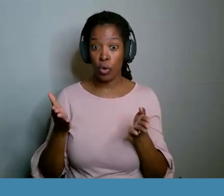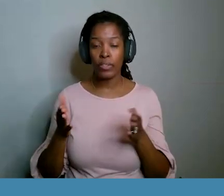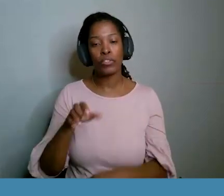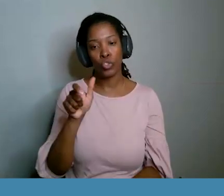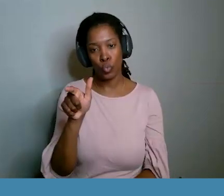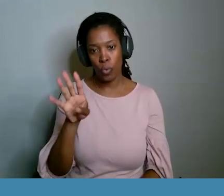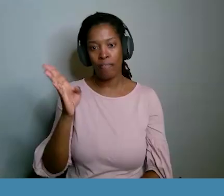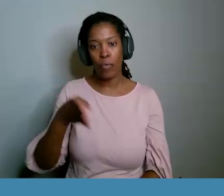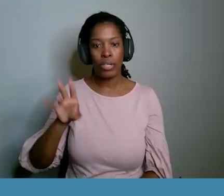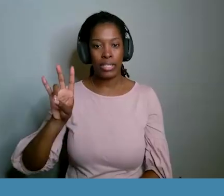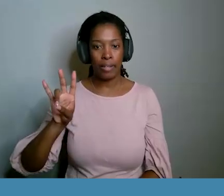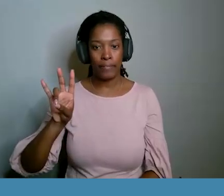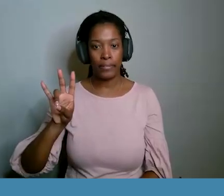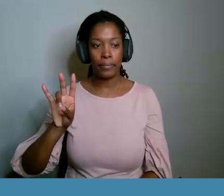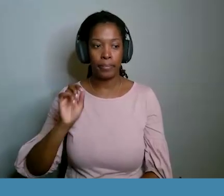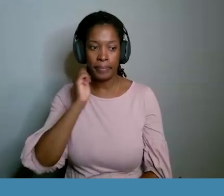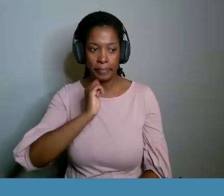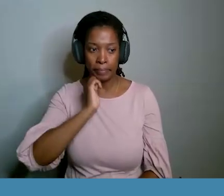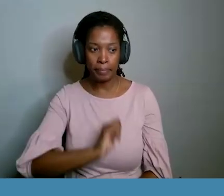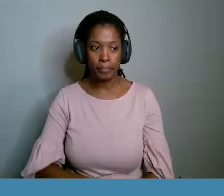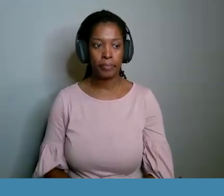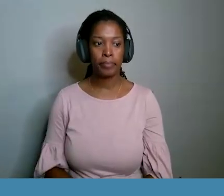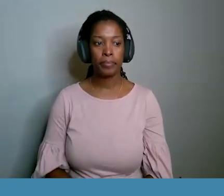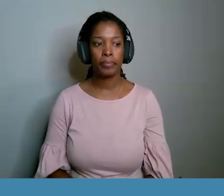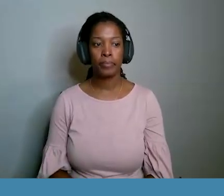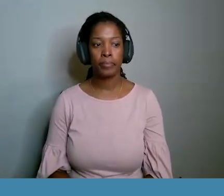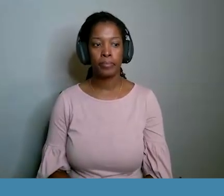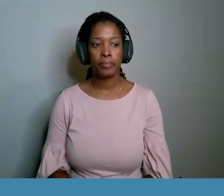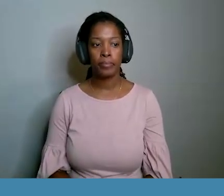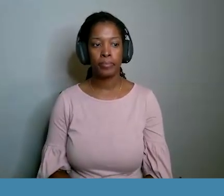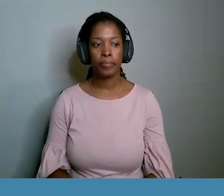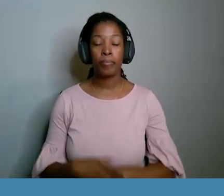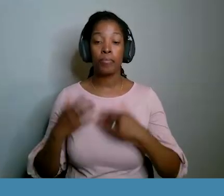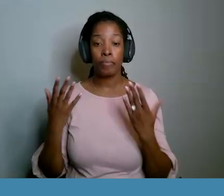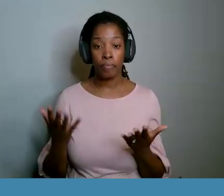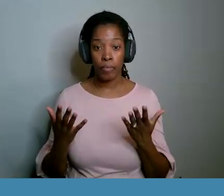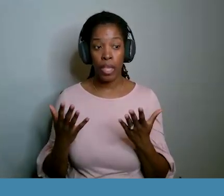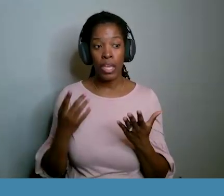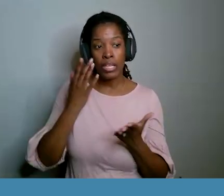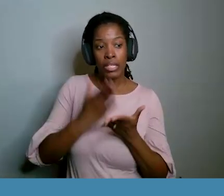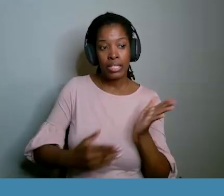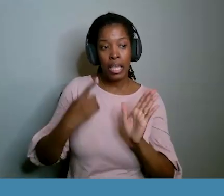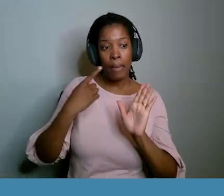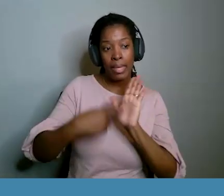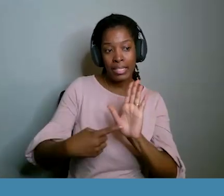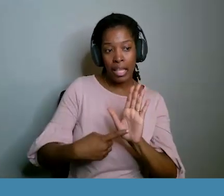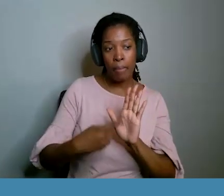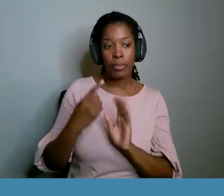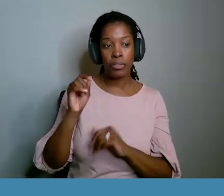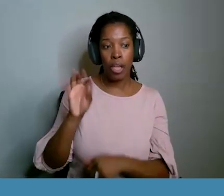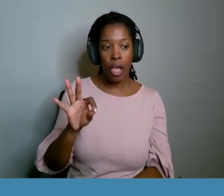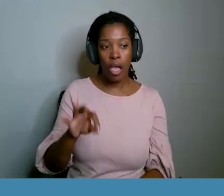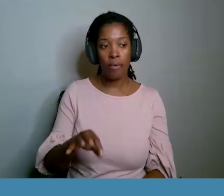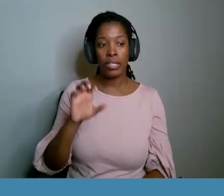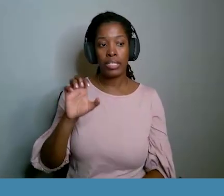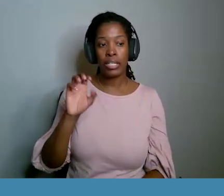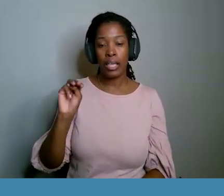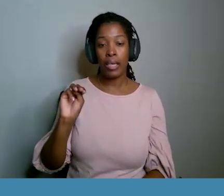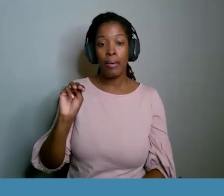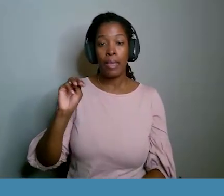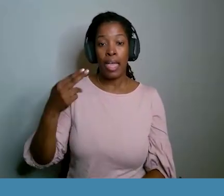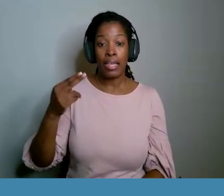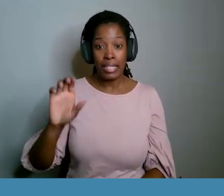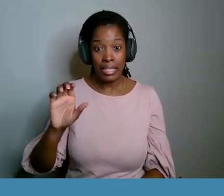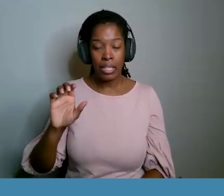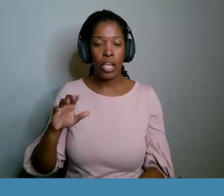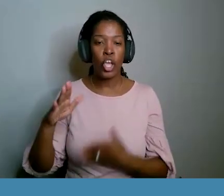provided 24 hours per day. And some examples of CMHCs are the Community Health of South